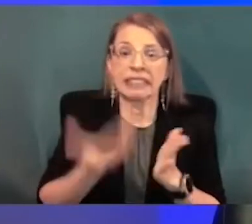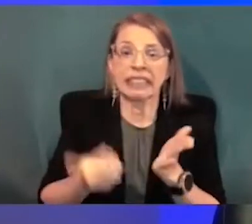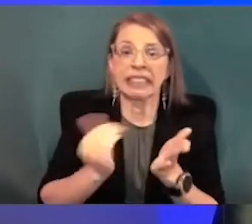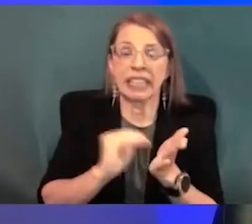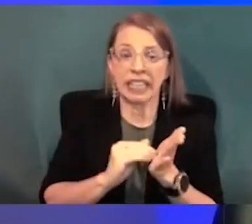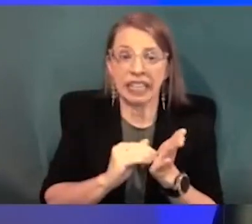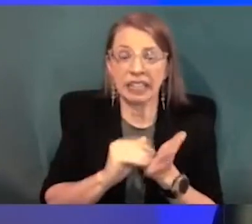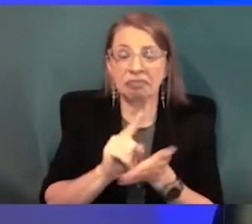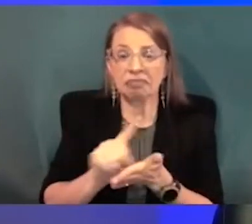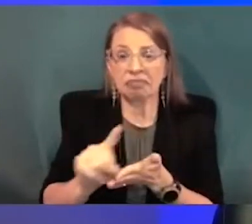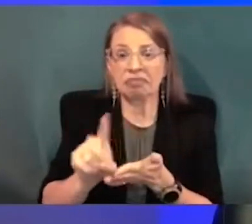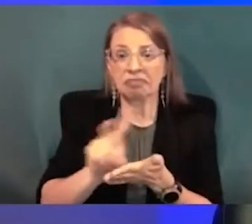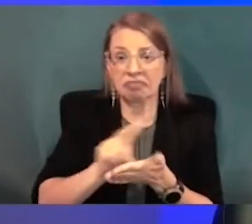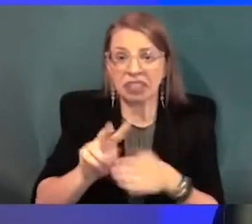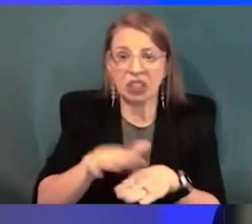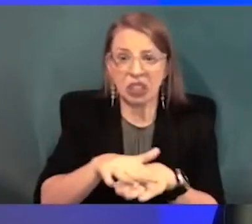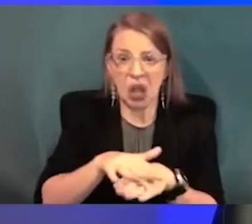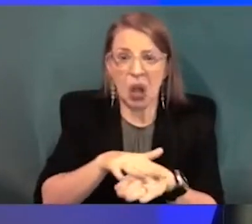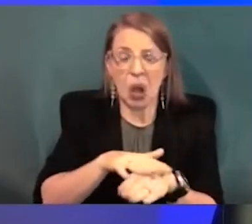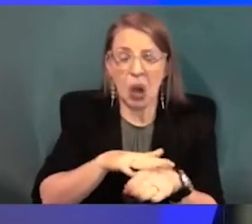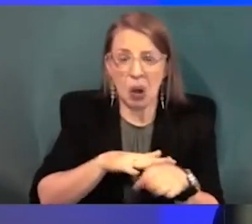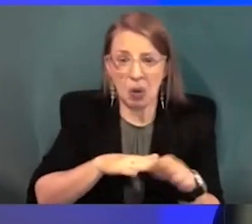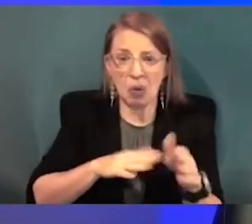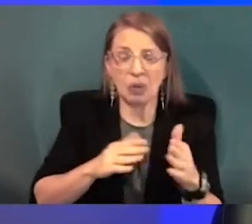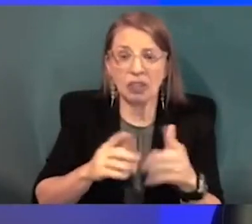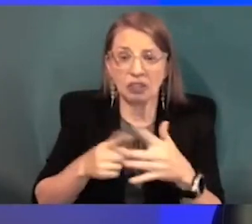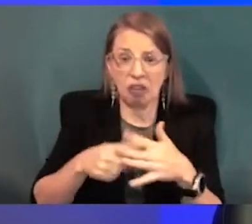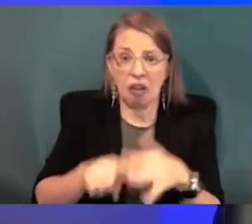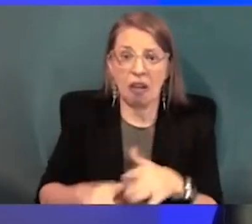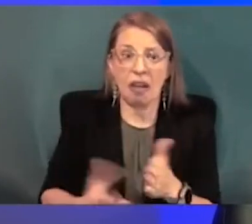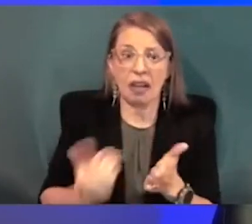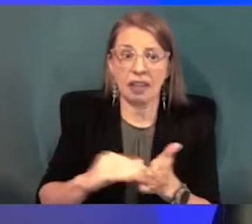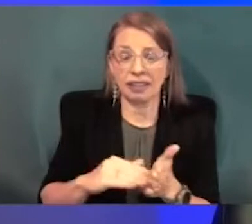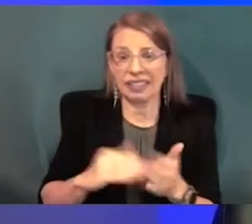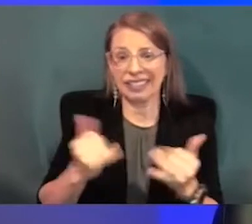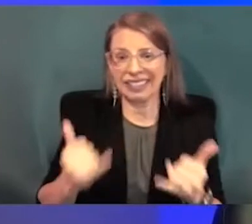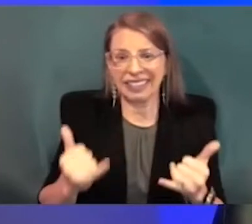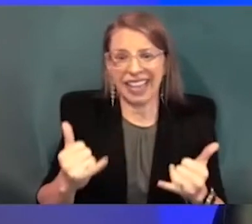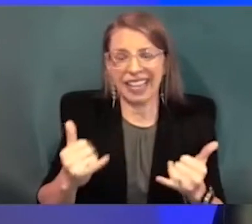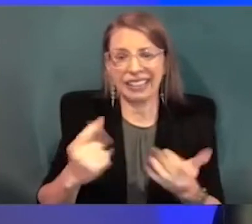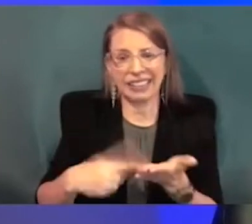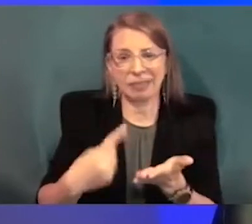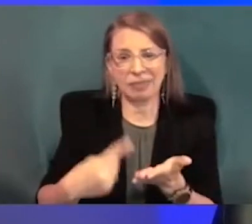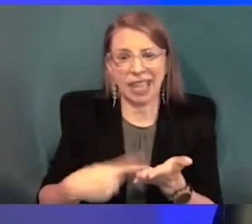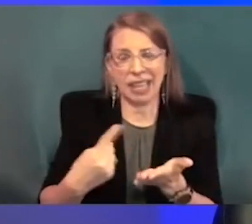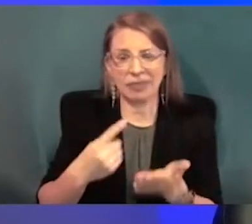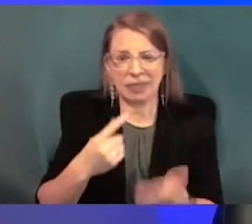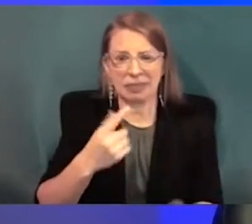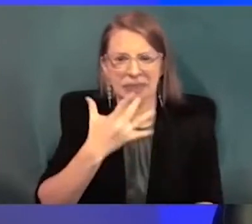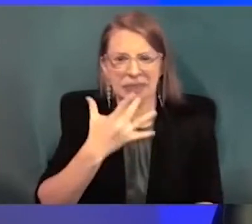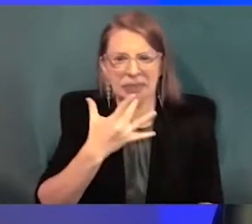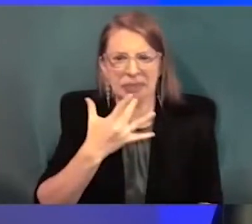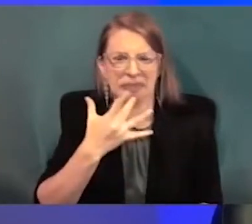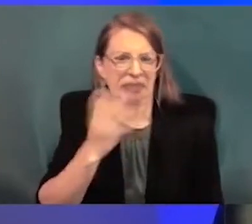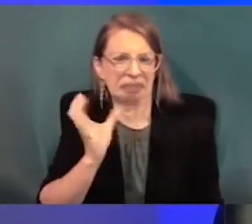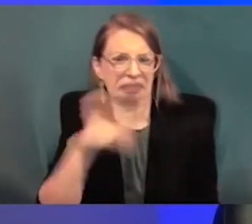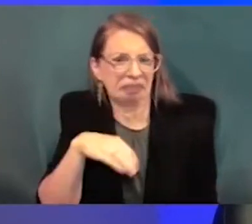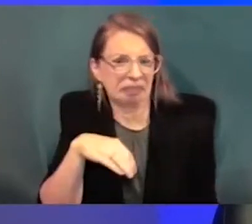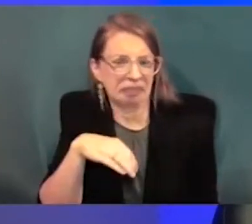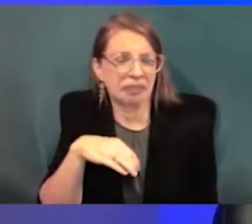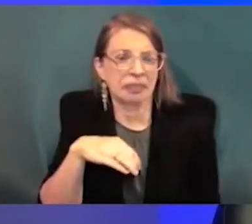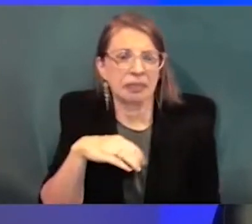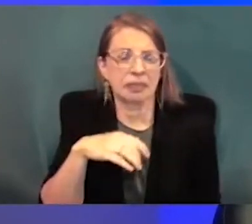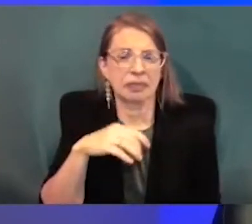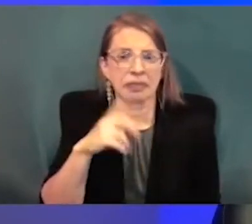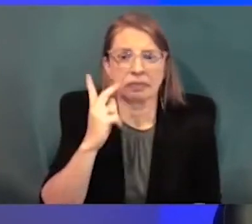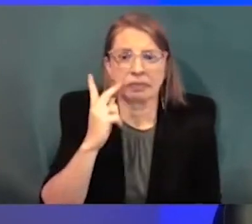weeks. Things even today are a little odd tasting at times, and it will take me back to